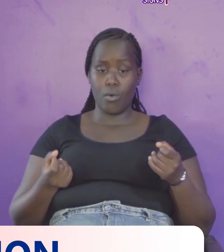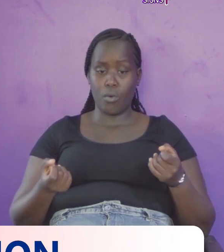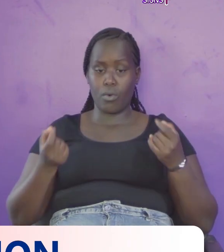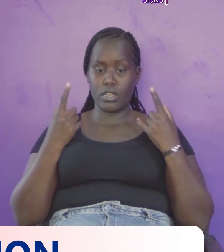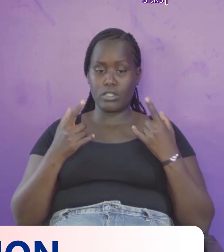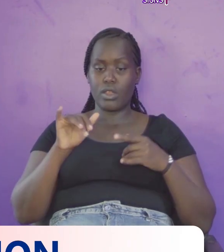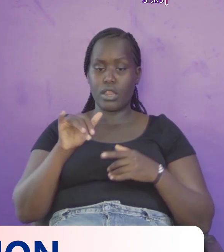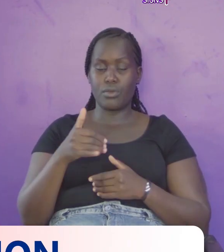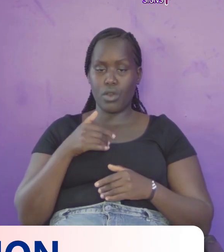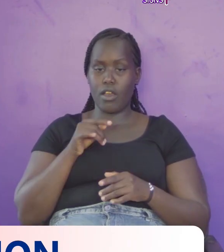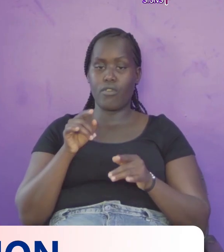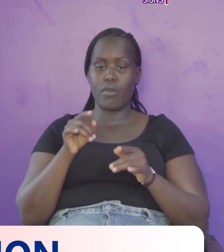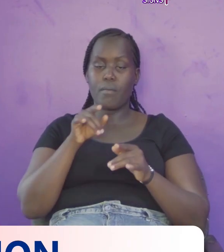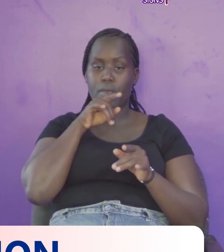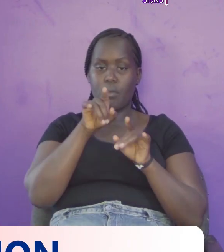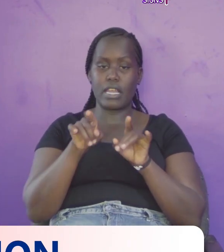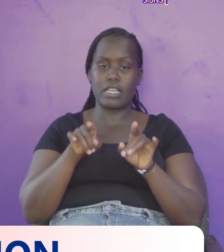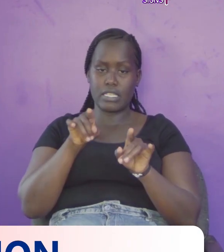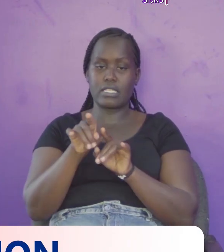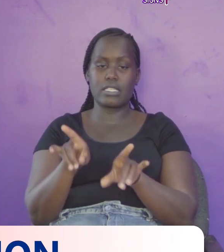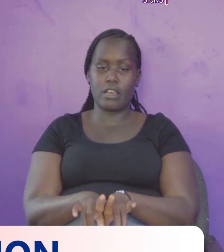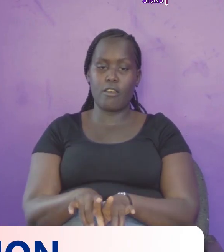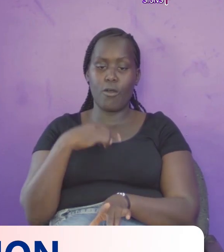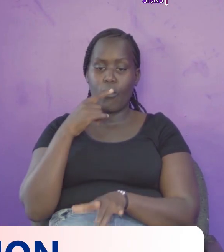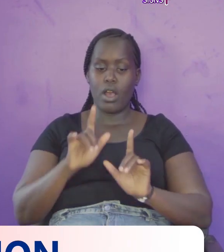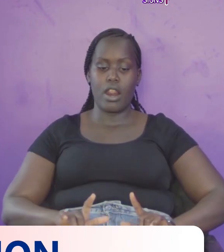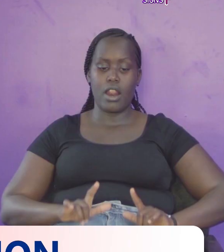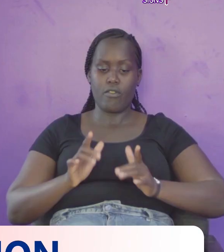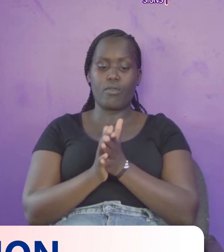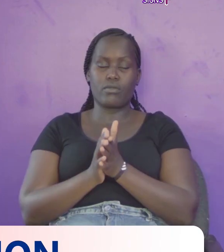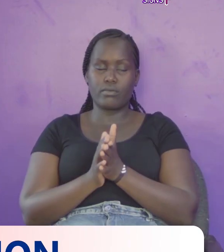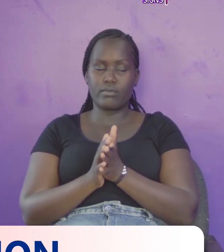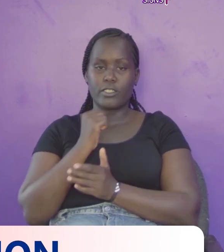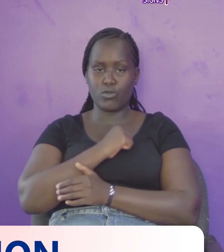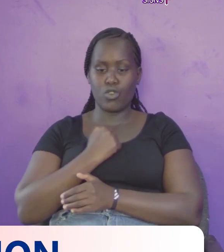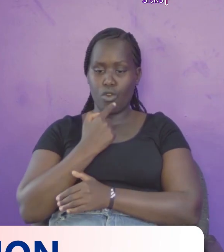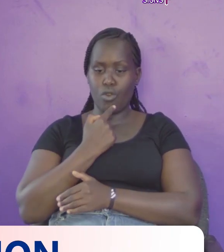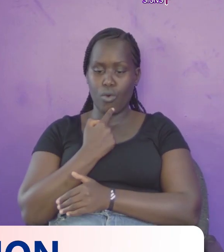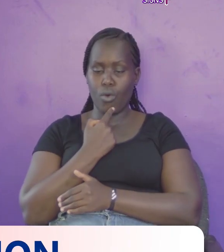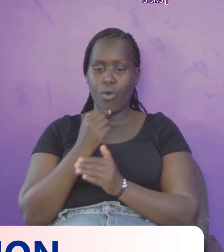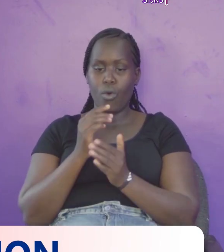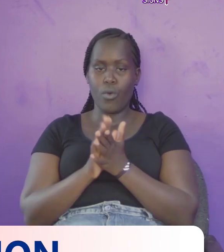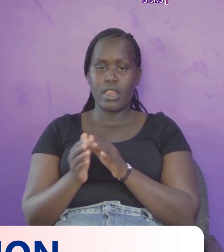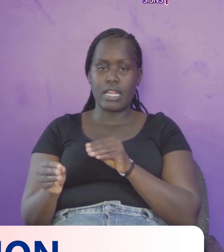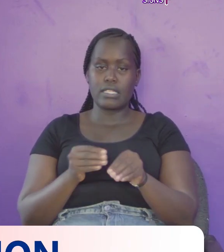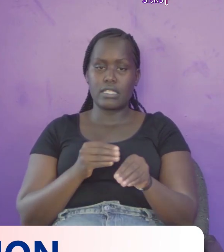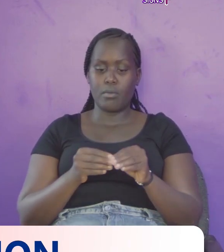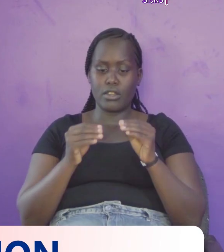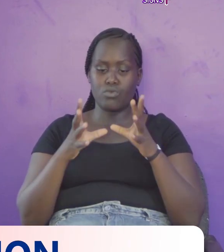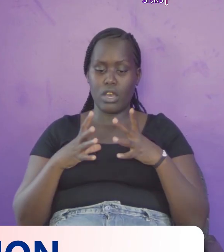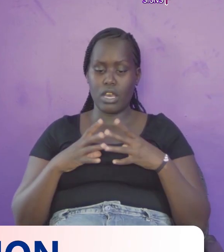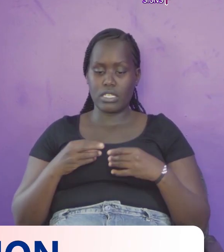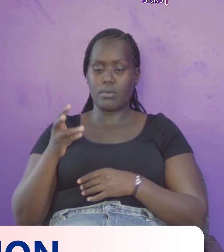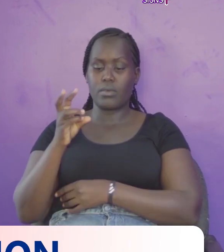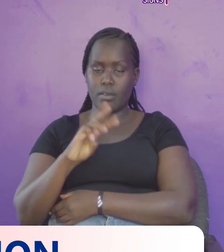have brothers and sisters that are living with disability and we embrace them. We are carrying